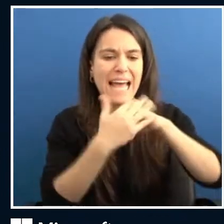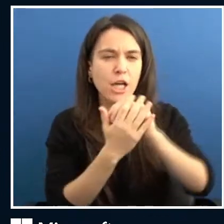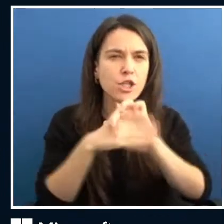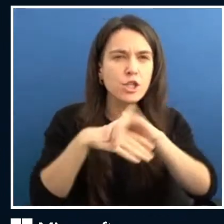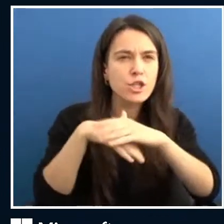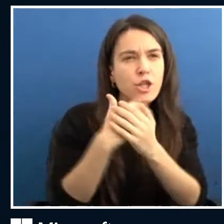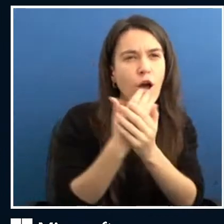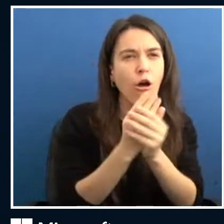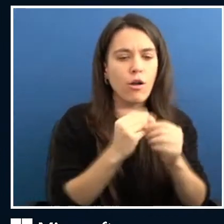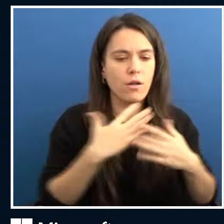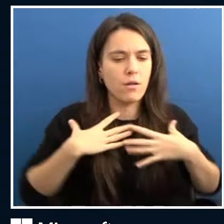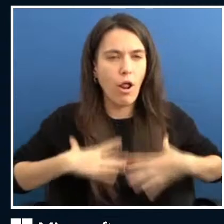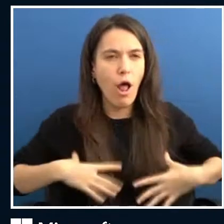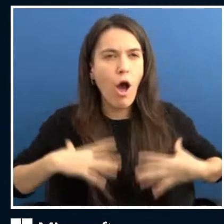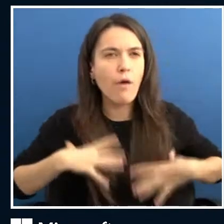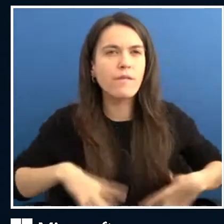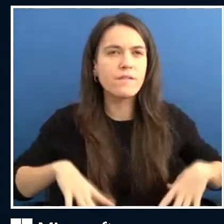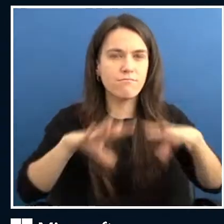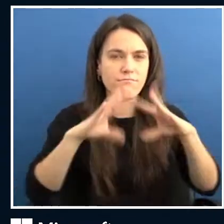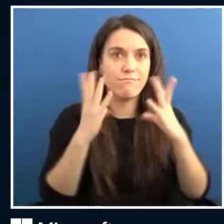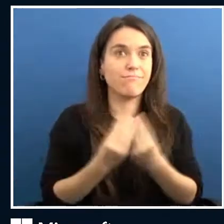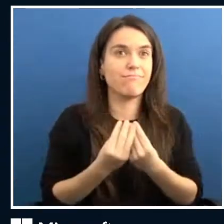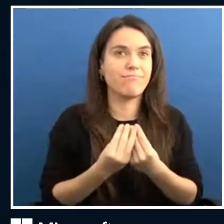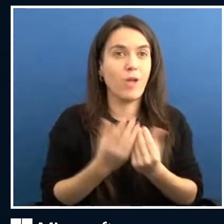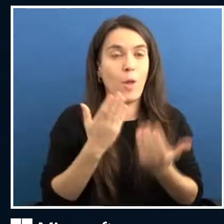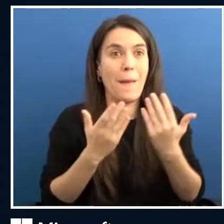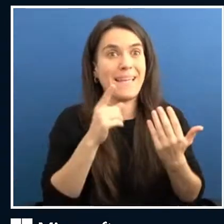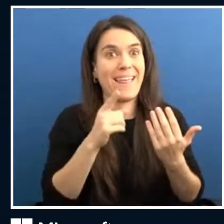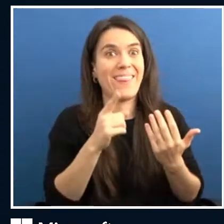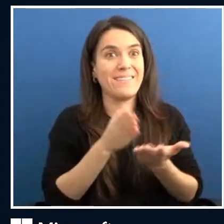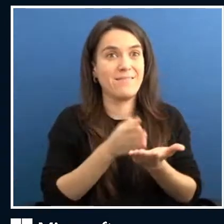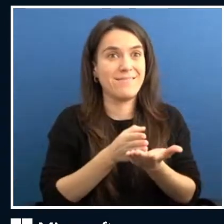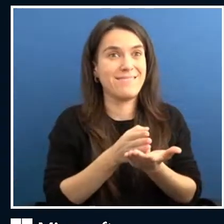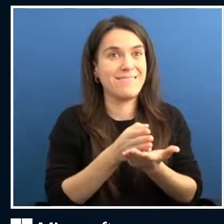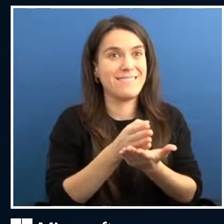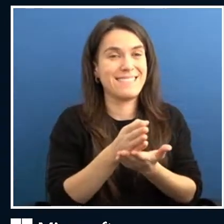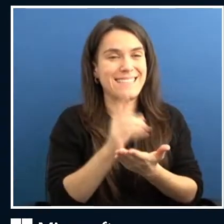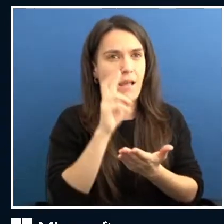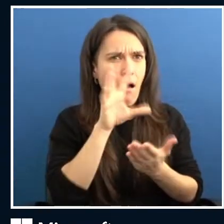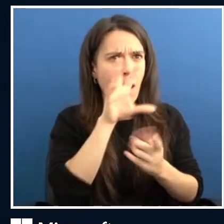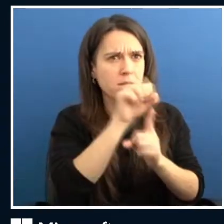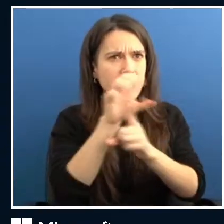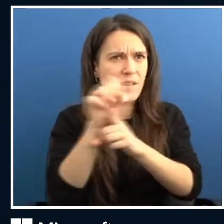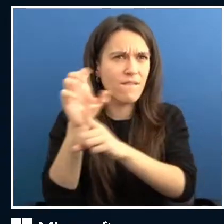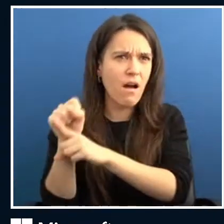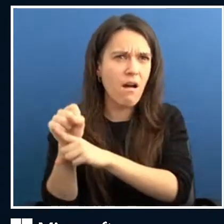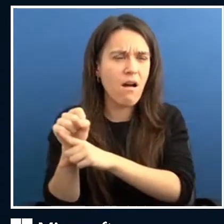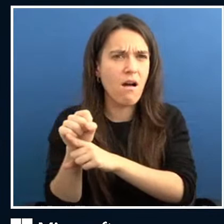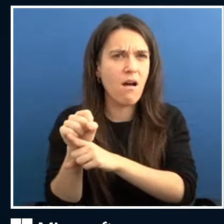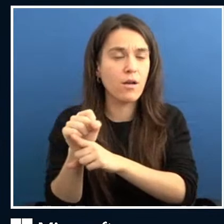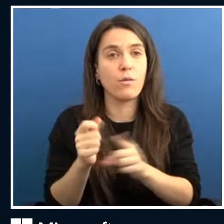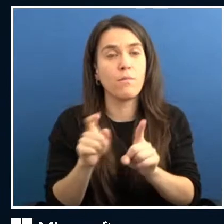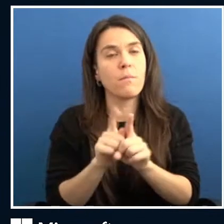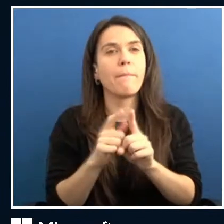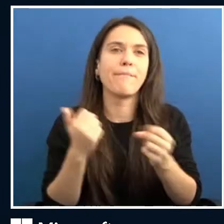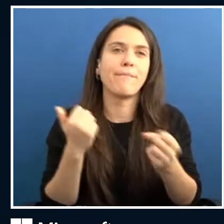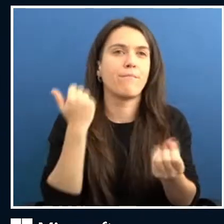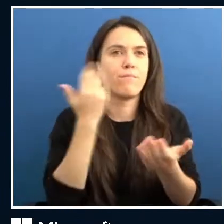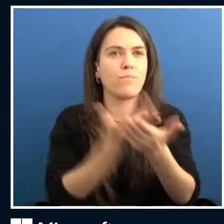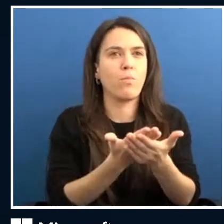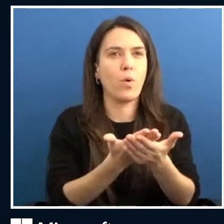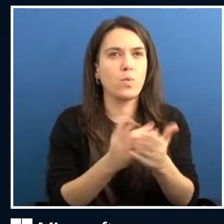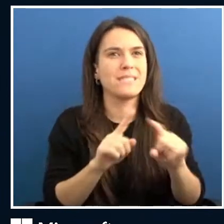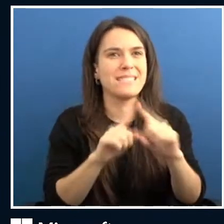on. And when these patterns or features are identified, it proposes various regions from the